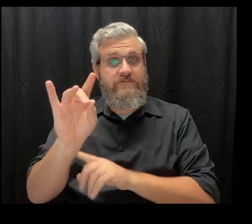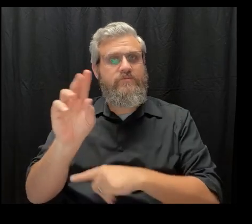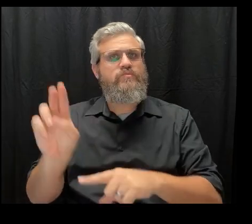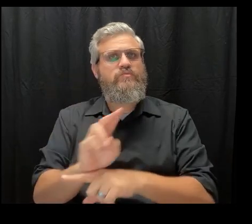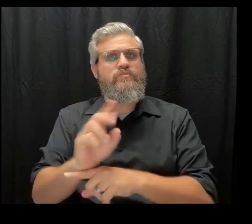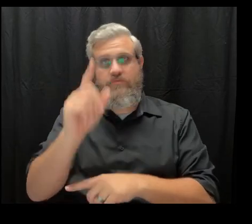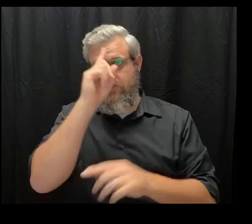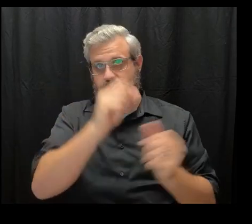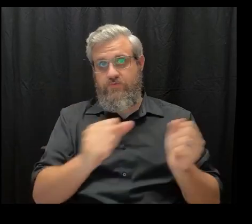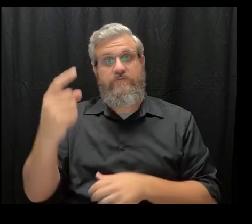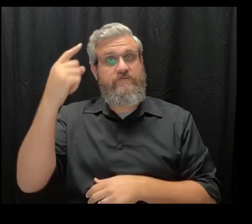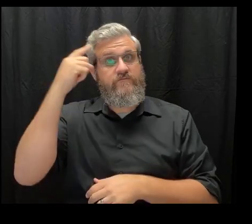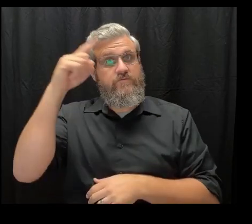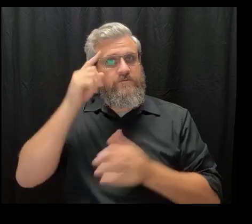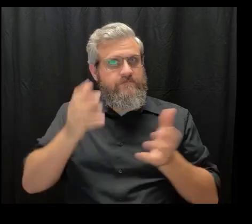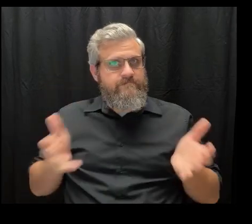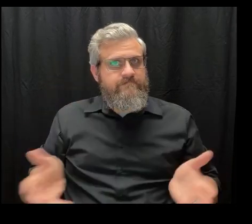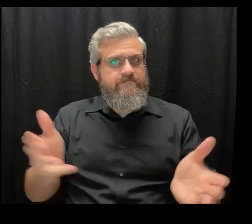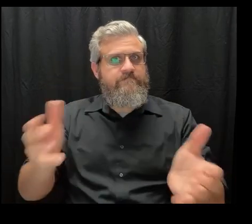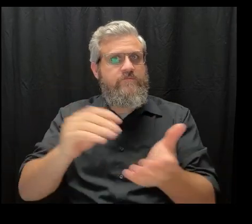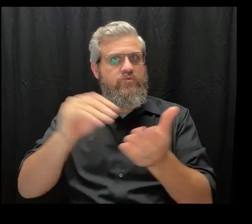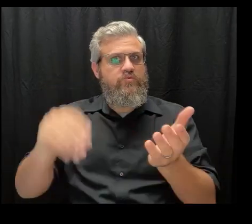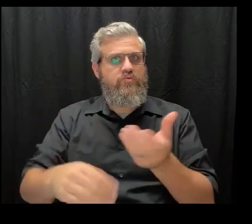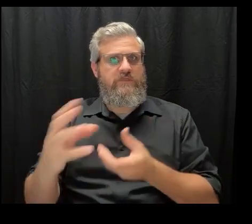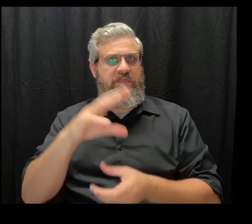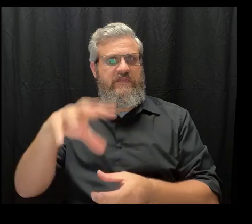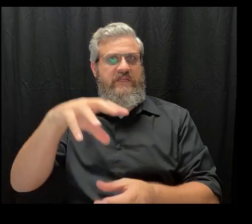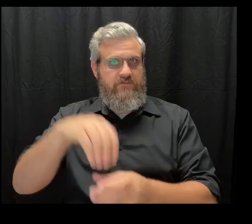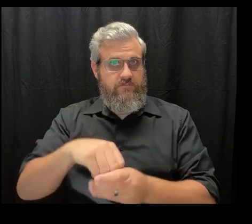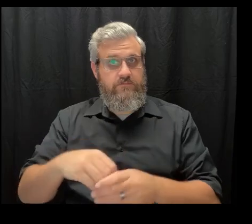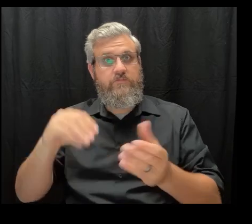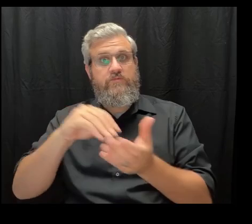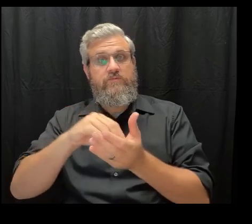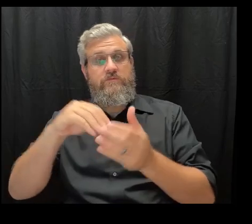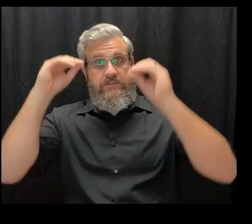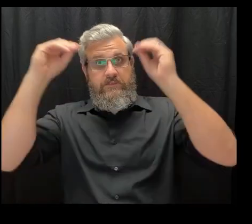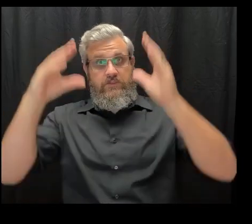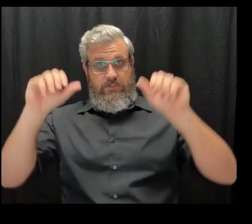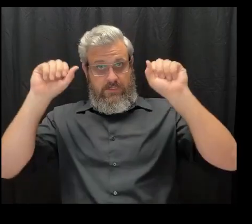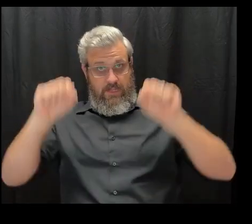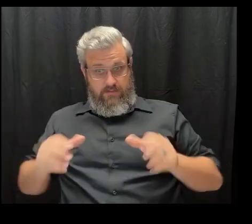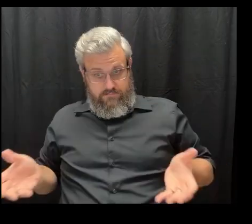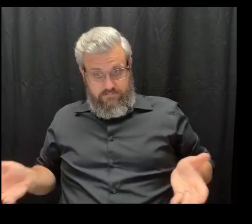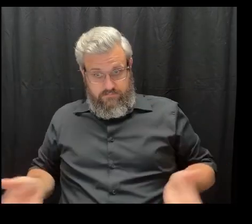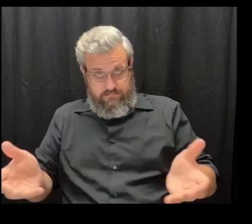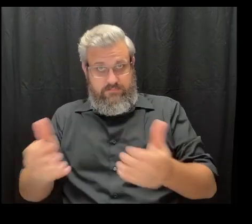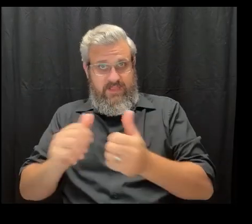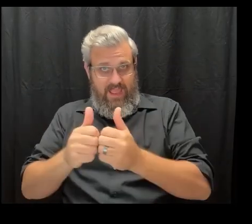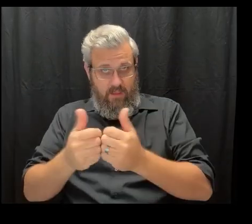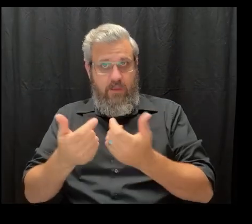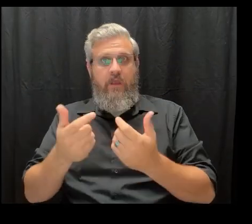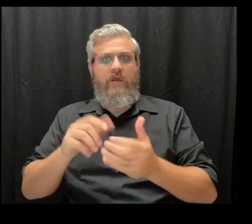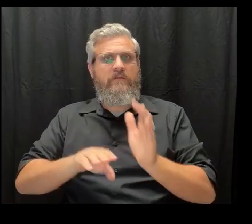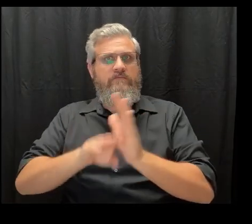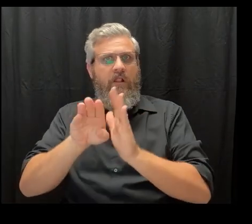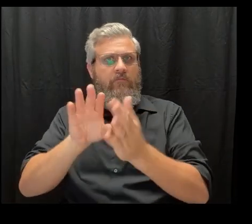student engagement and suggests that teachers can promote active student engagement by building relationships with